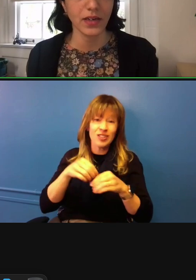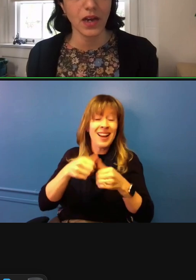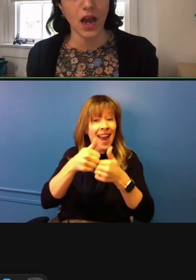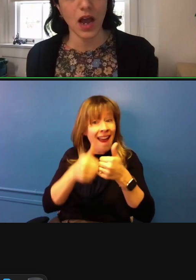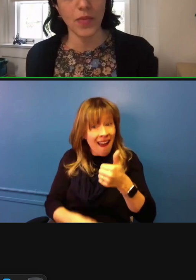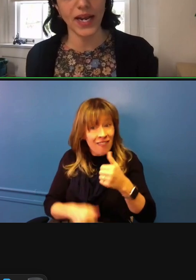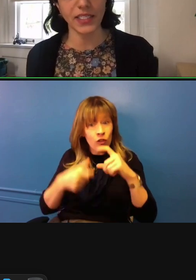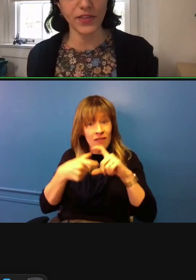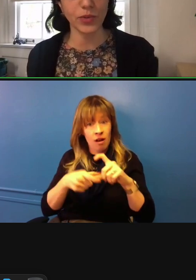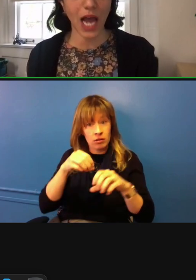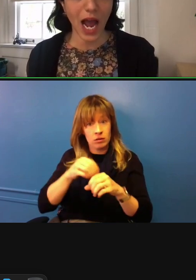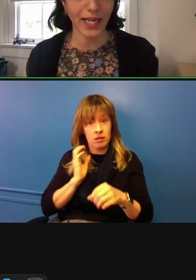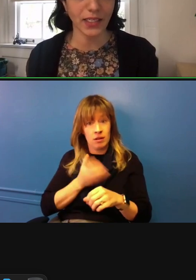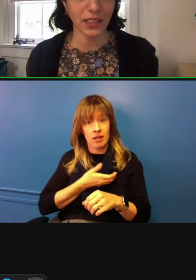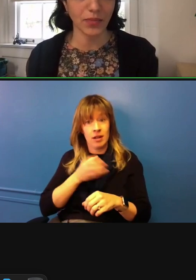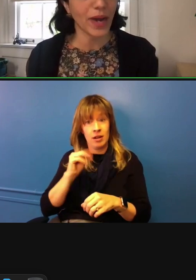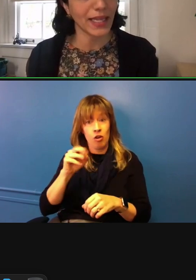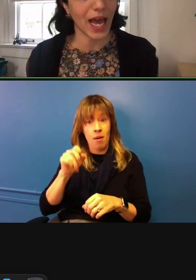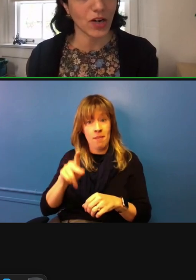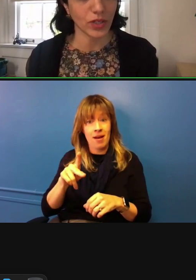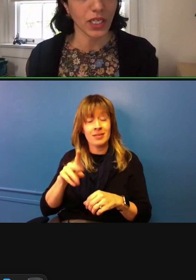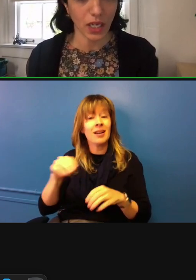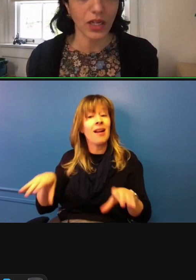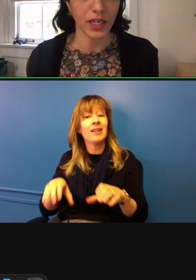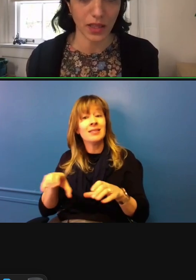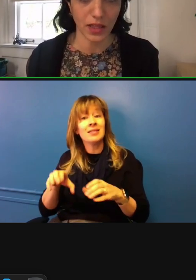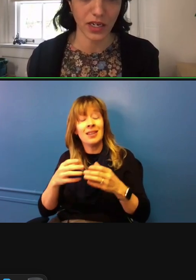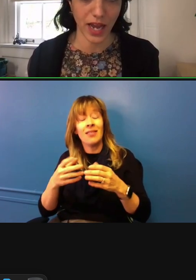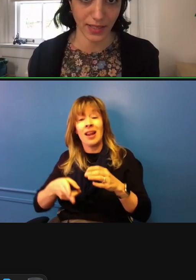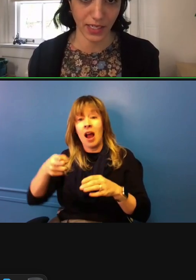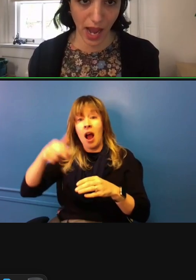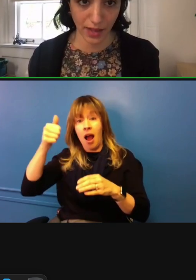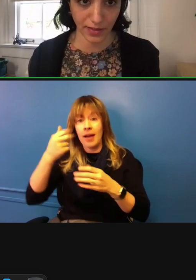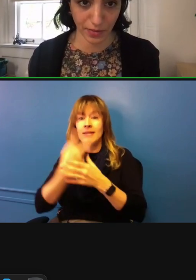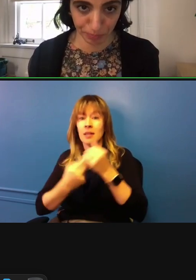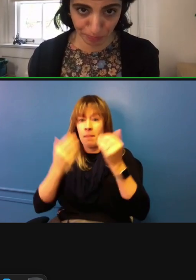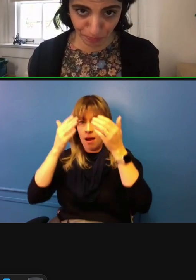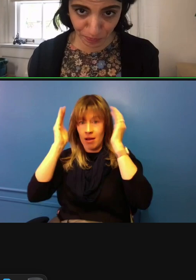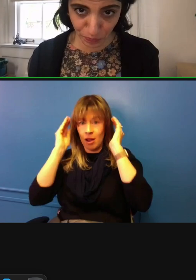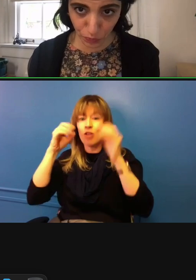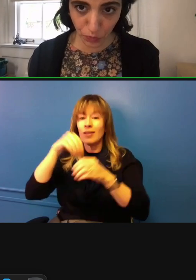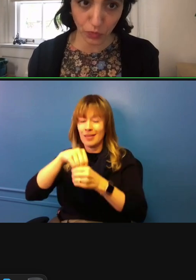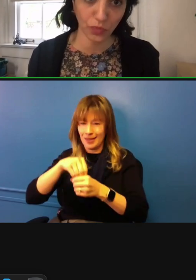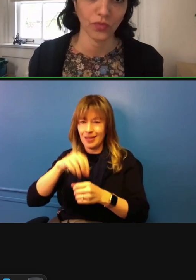mask, and activity was highest bilaterally in the STS.